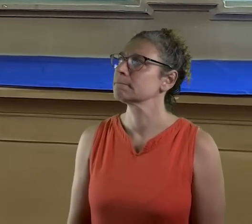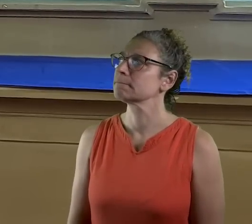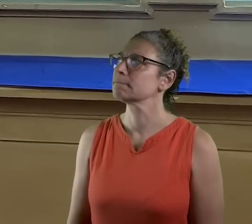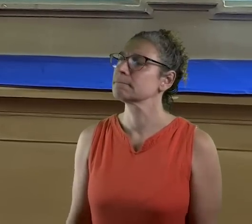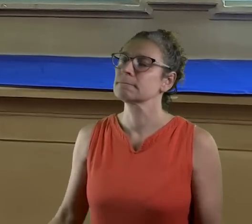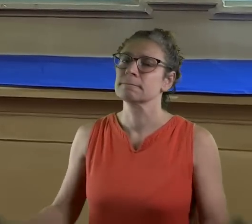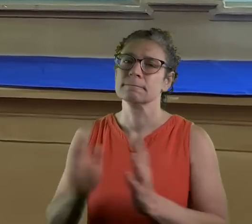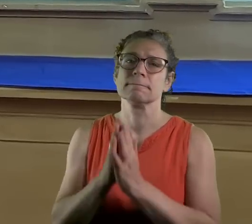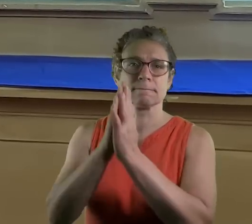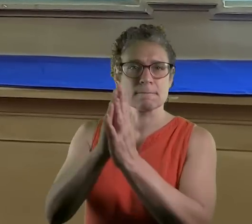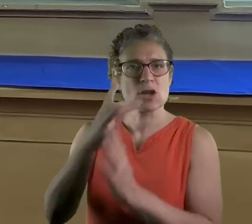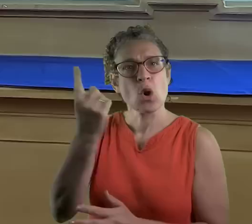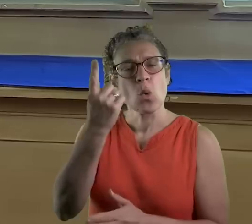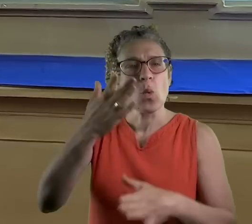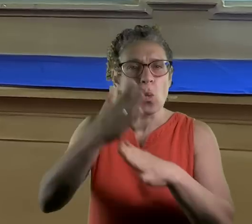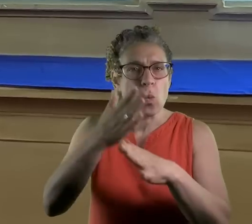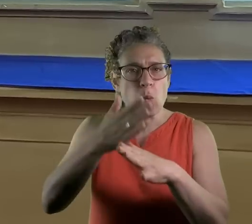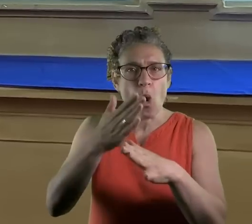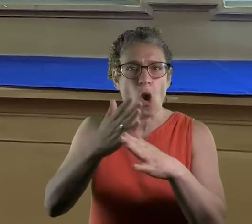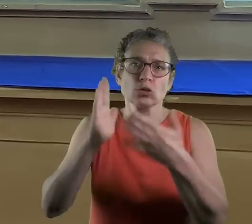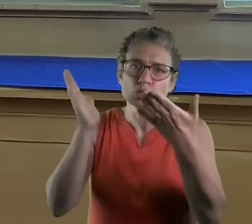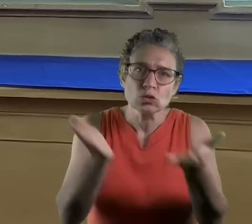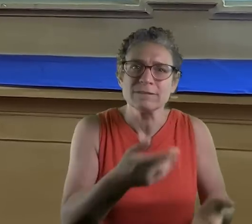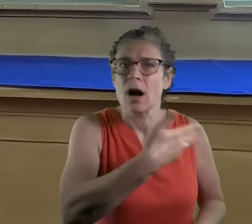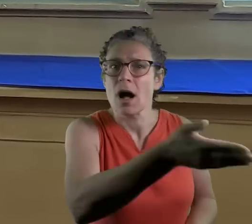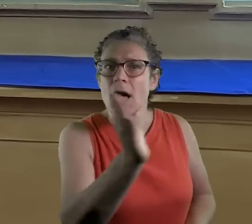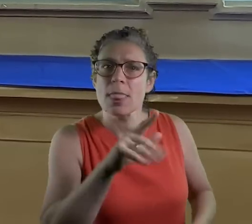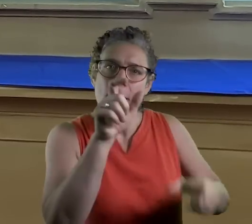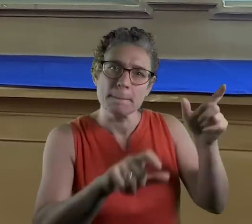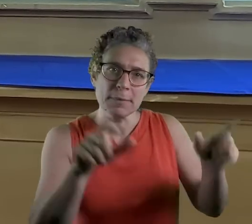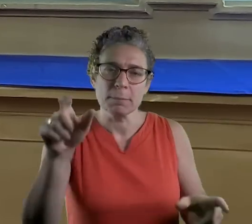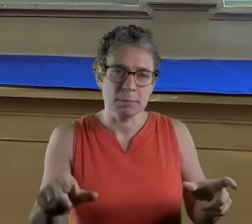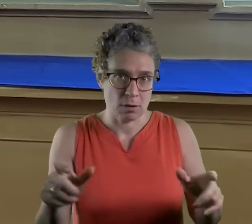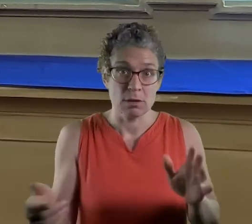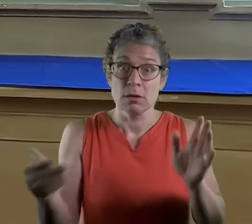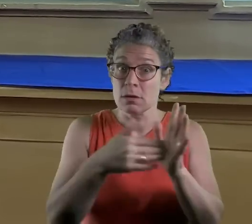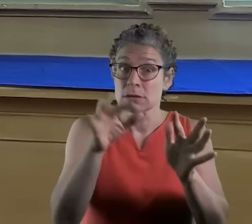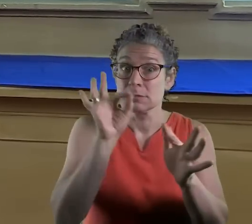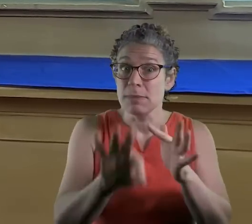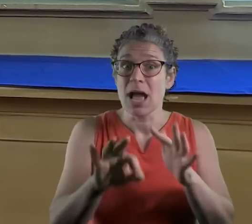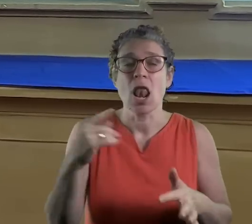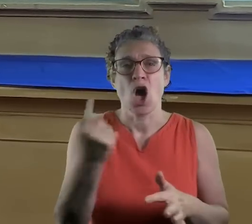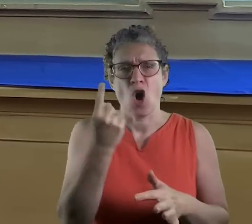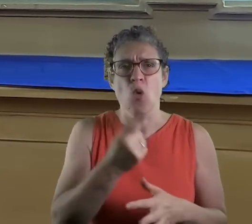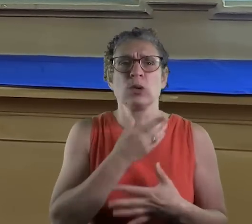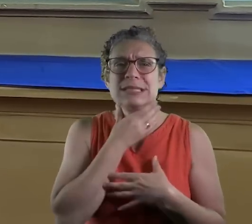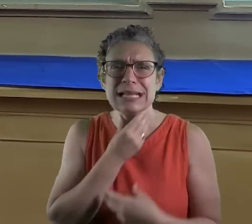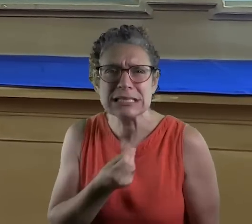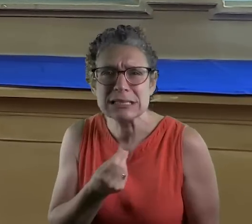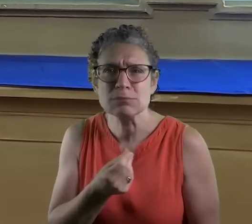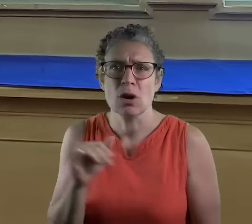Bless, we pray, those who work in service of others, especially those who support people who are